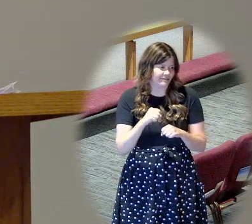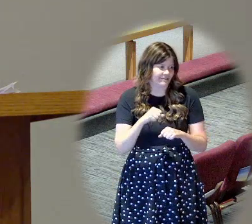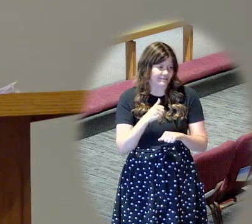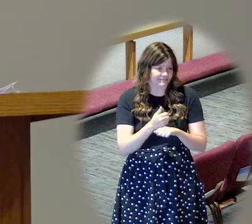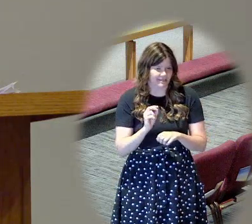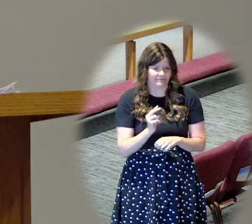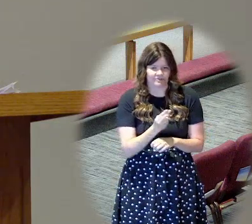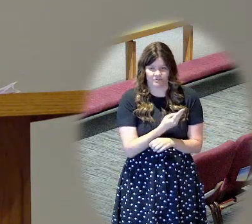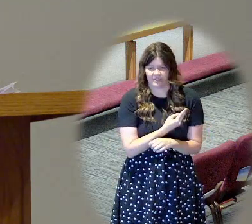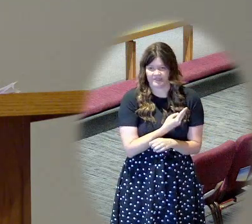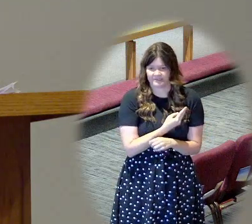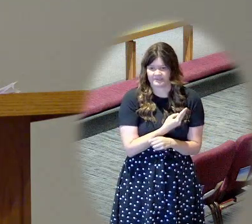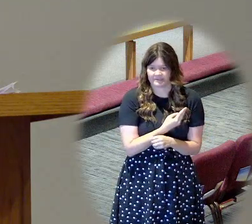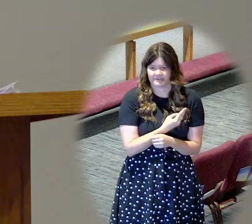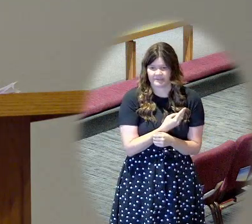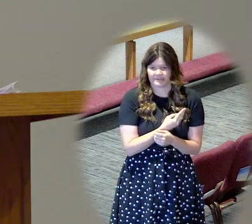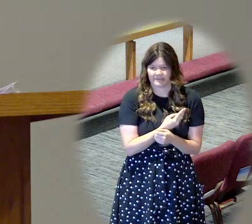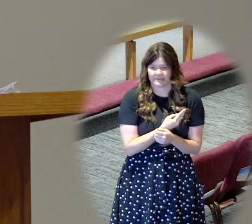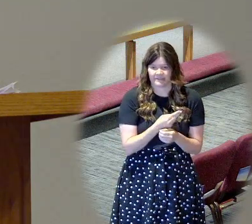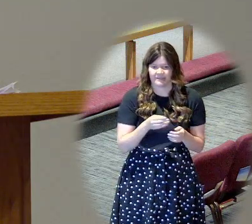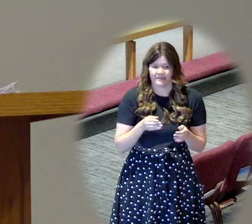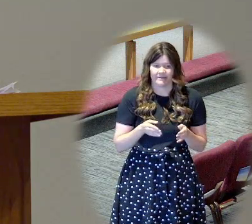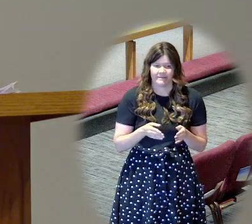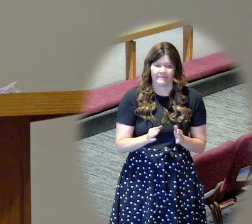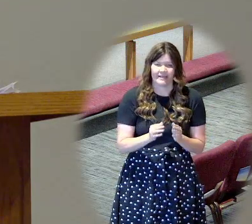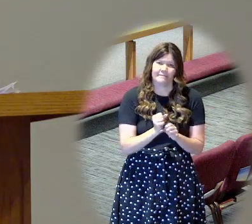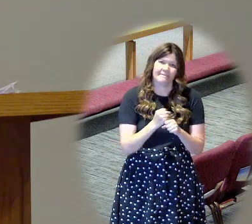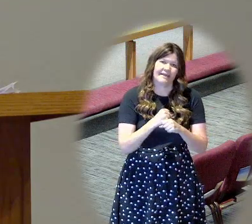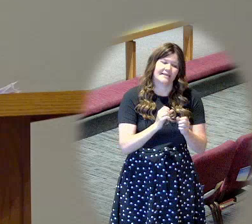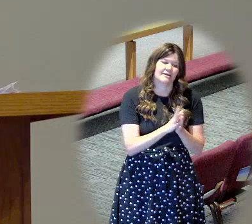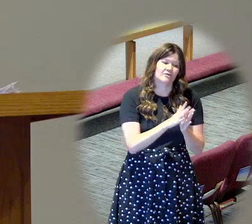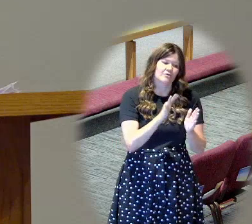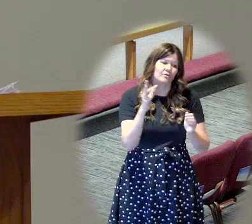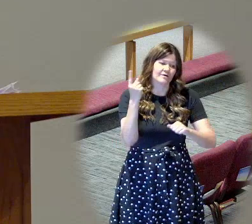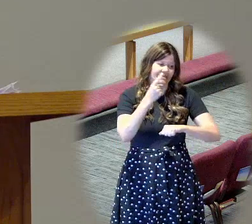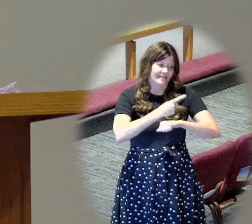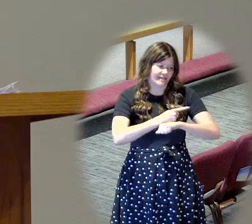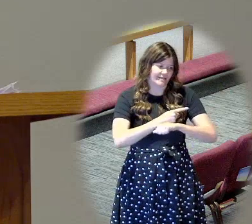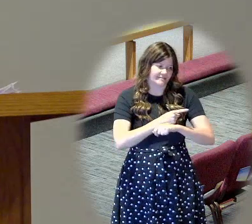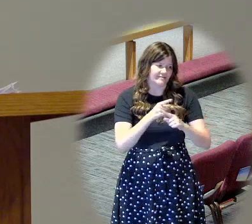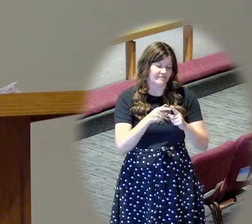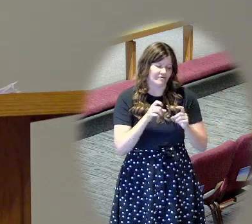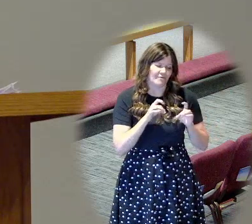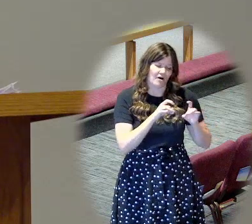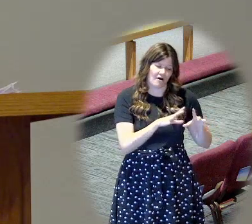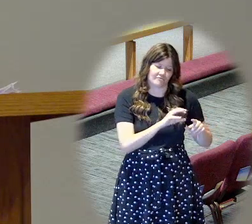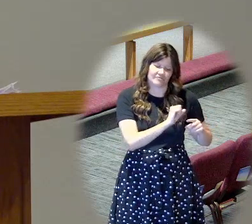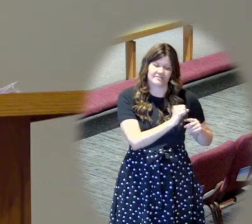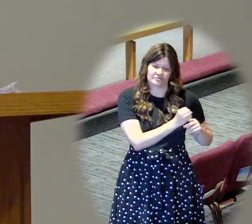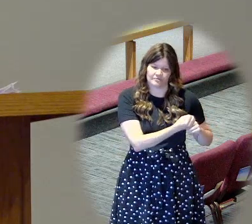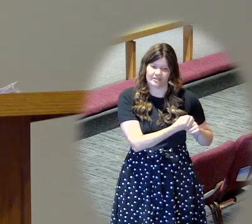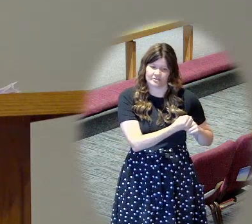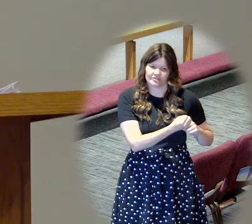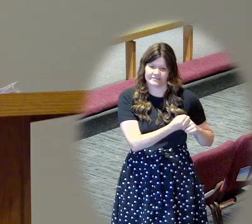us, making glory days out of horrible situations.